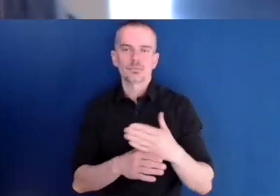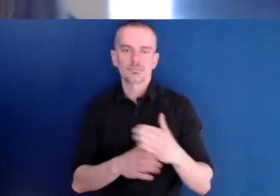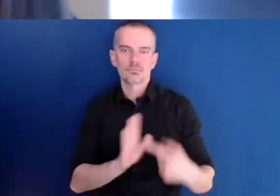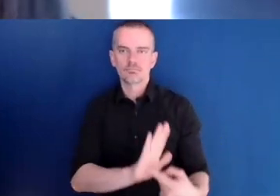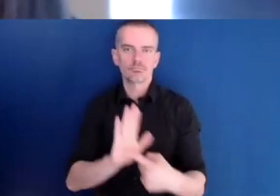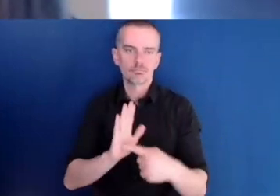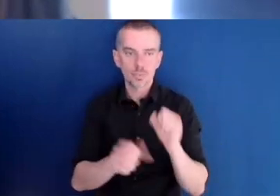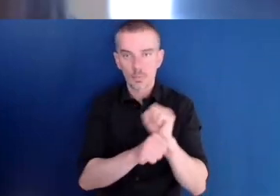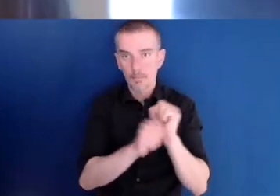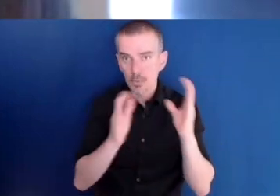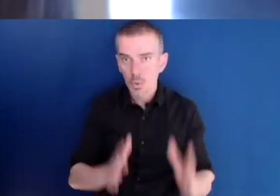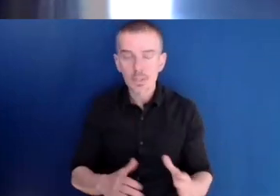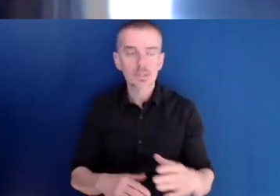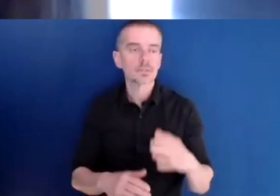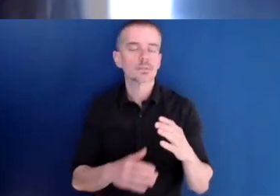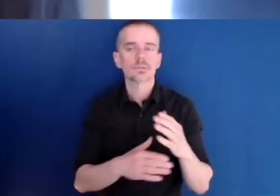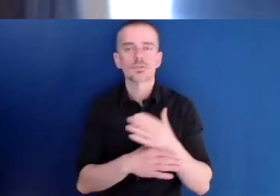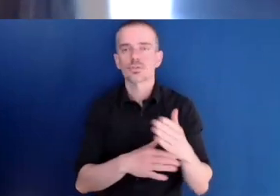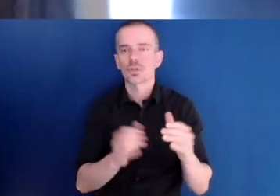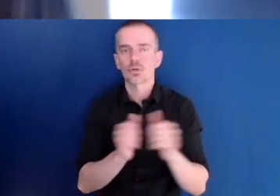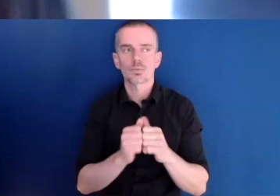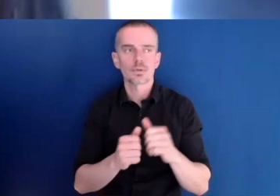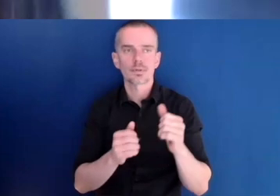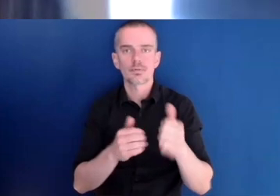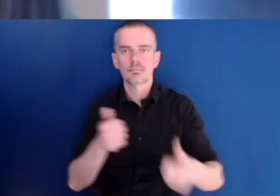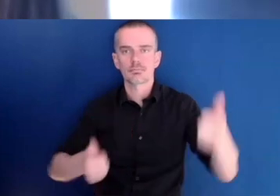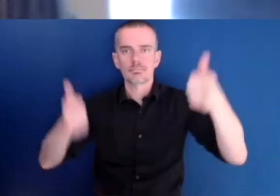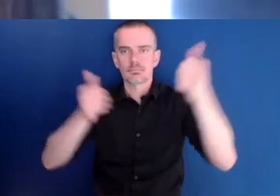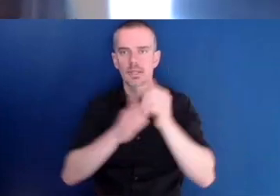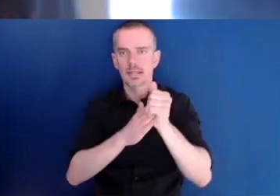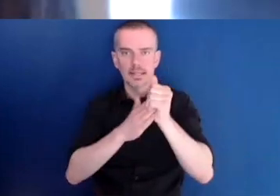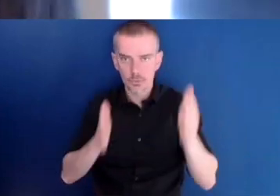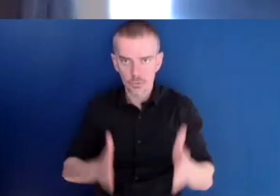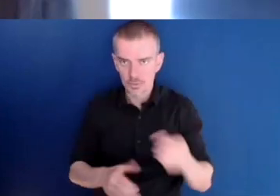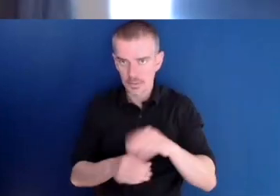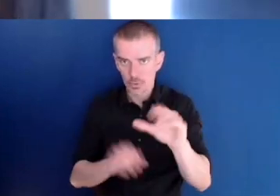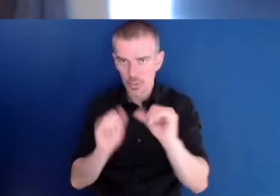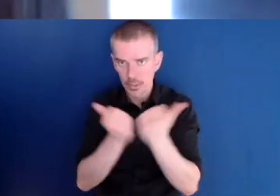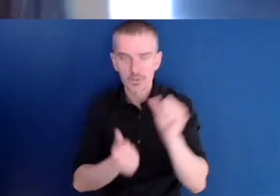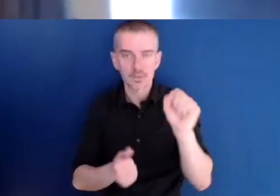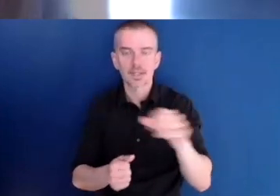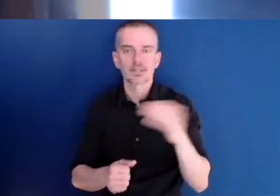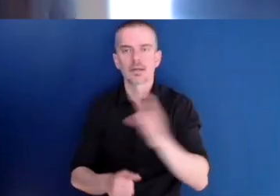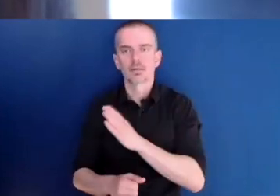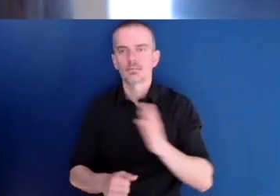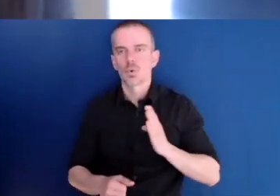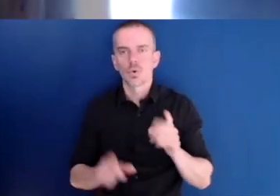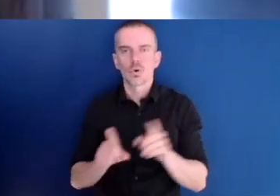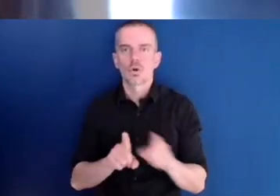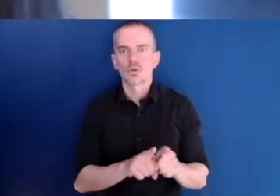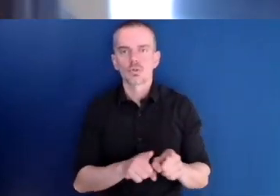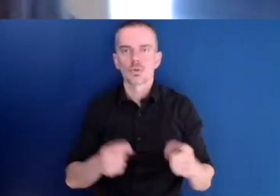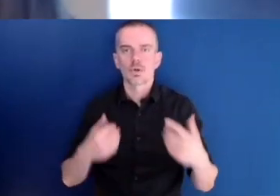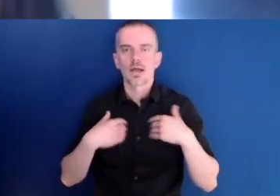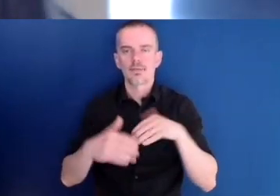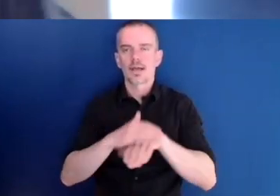your agency. It should be shared with leadership of your agency. And then, of course, your board would also have